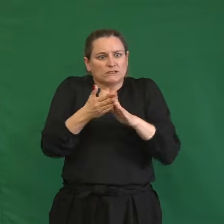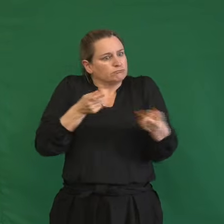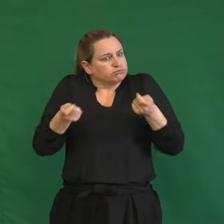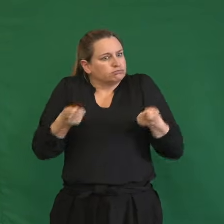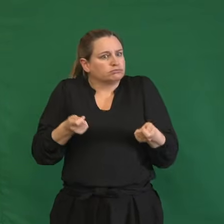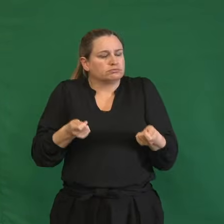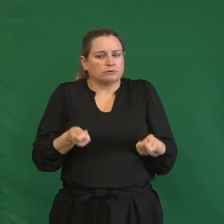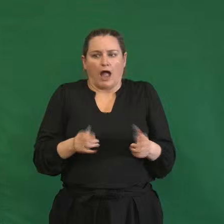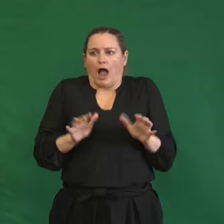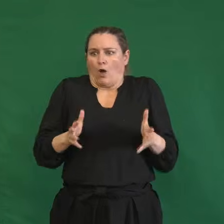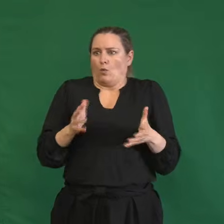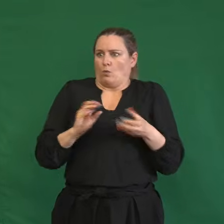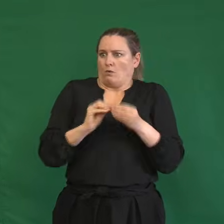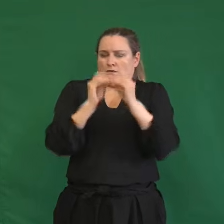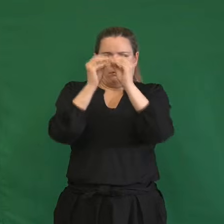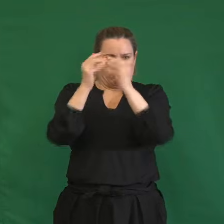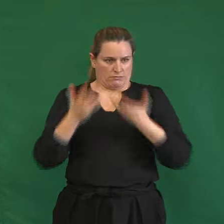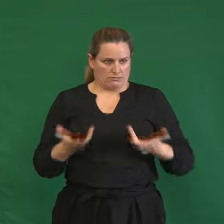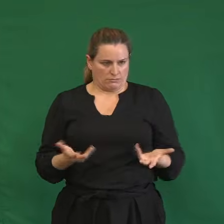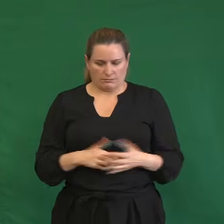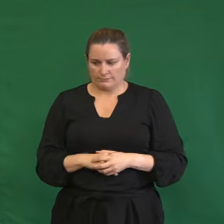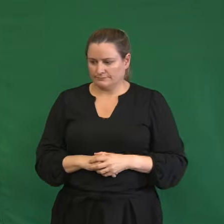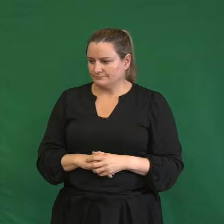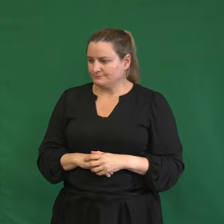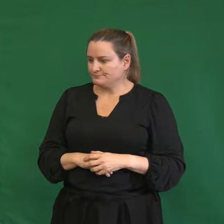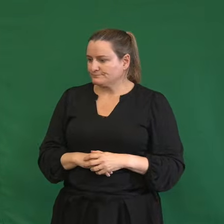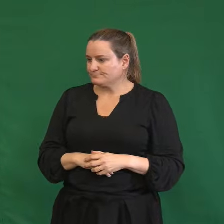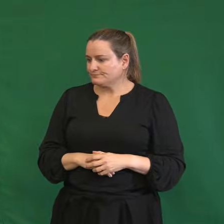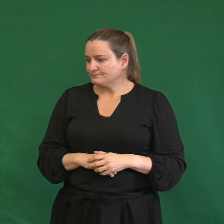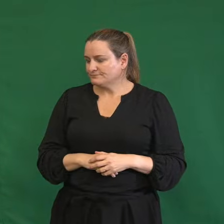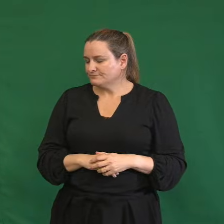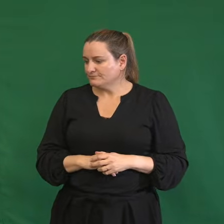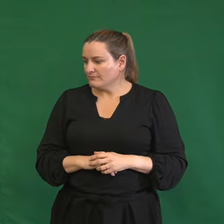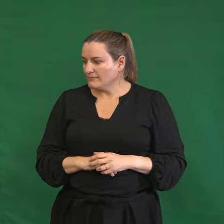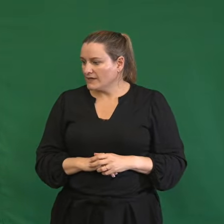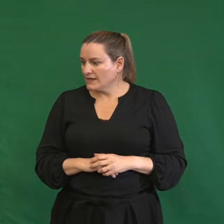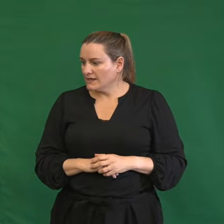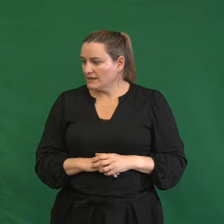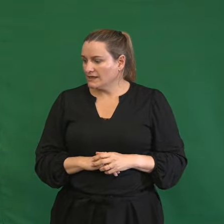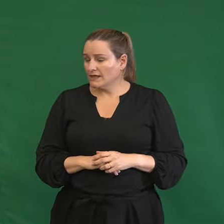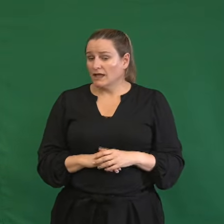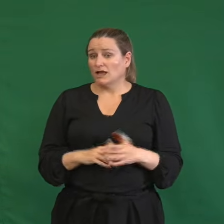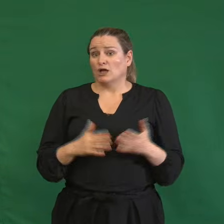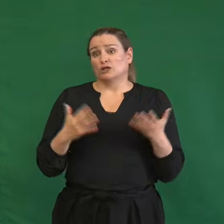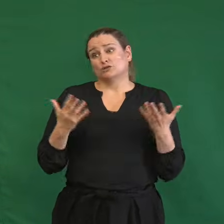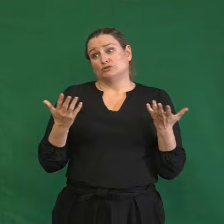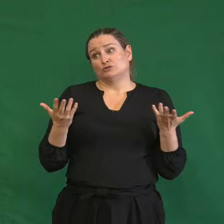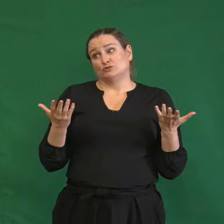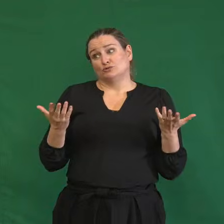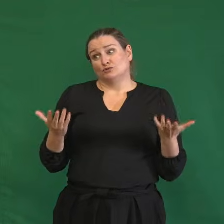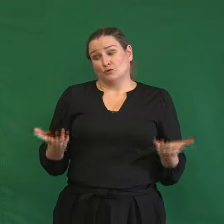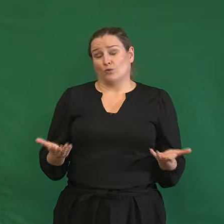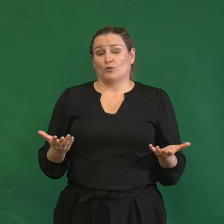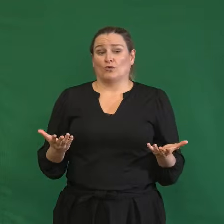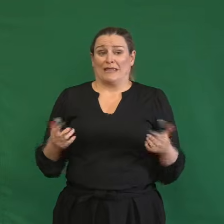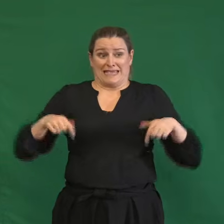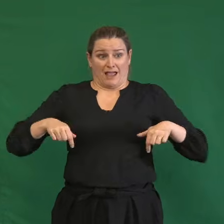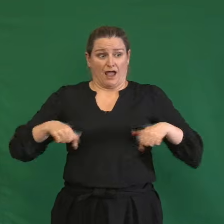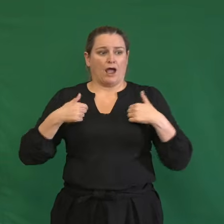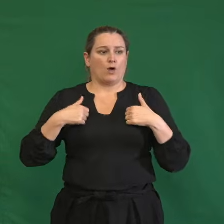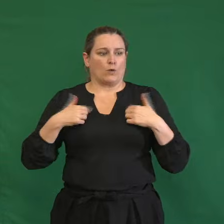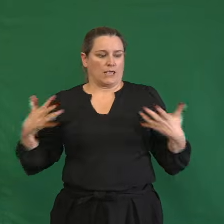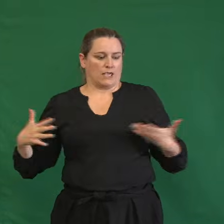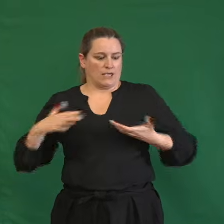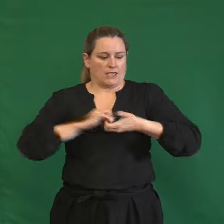So in closing, we really also with all of today, and also with the collaboration with